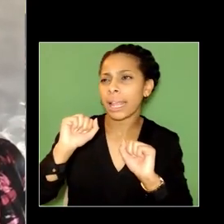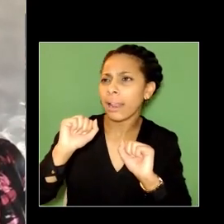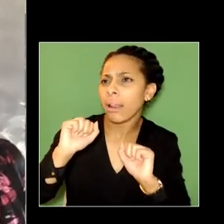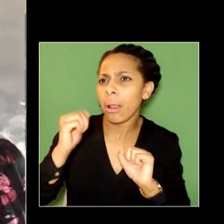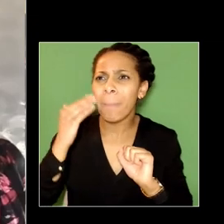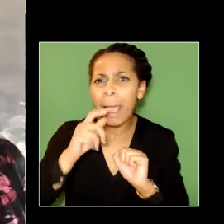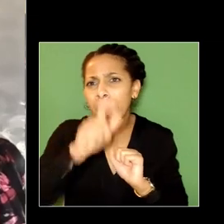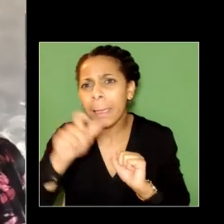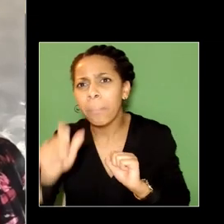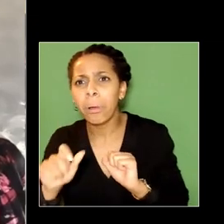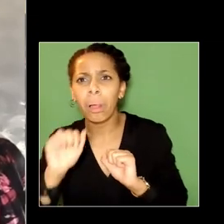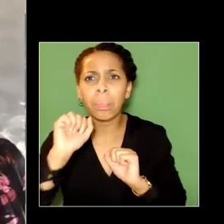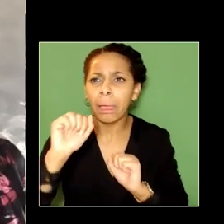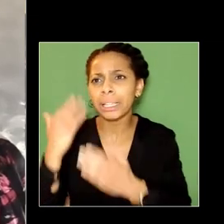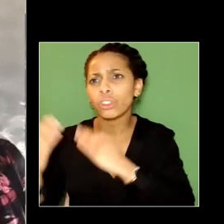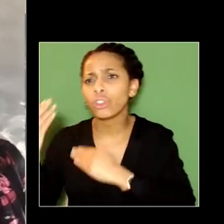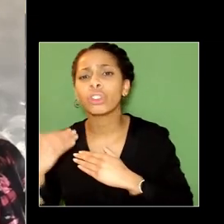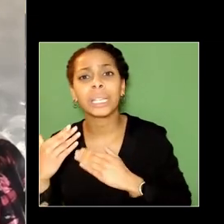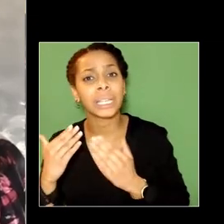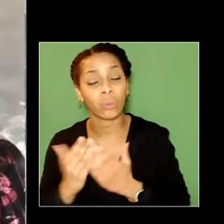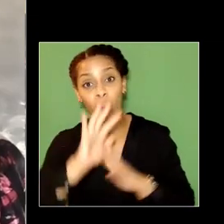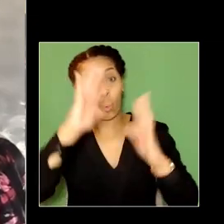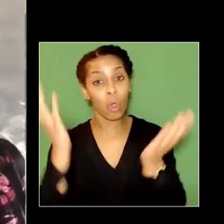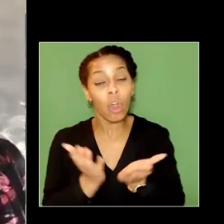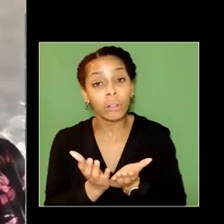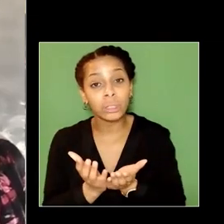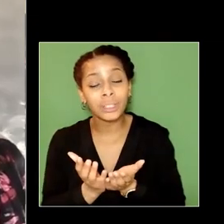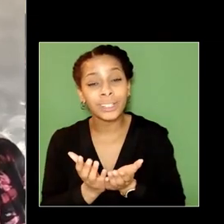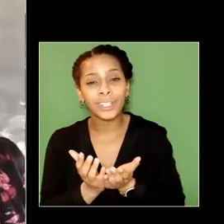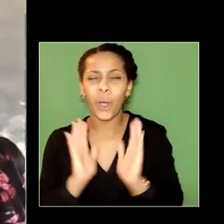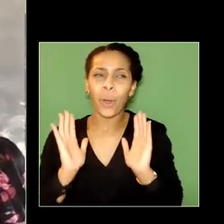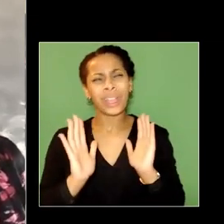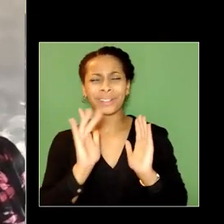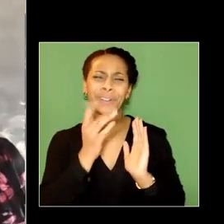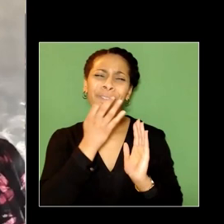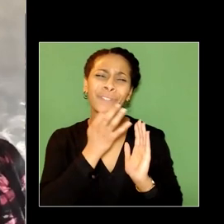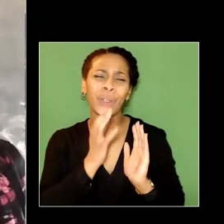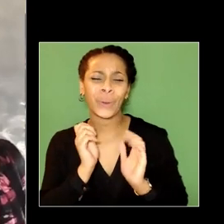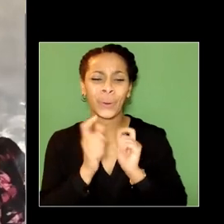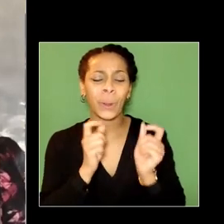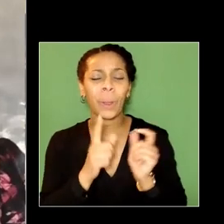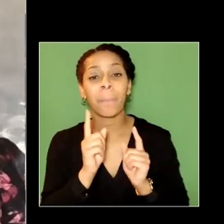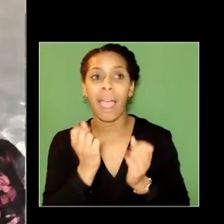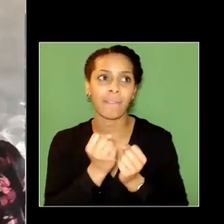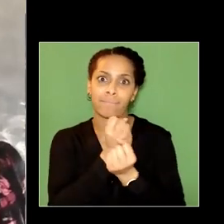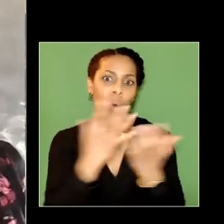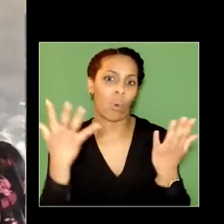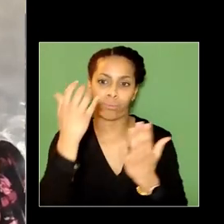world. So yeah, those are some of the, there's a few, there's loads of other things on there as well, but that's a